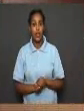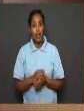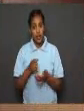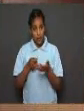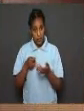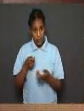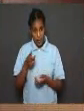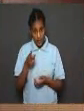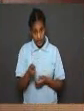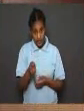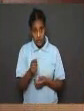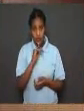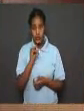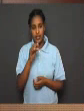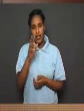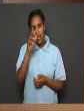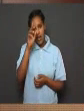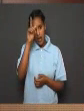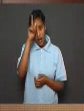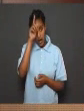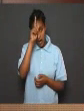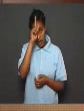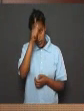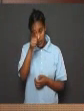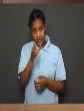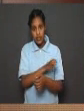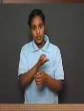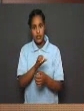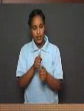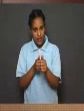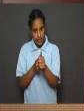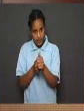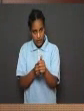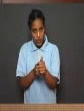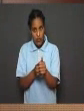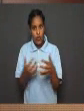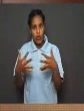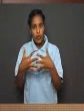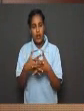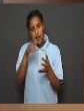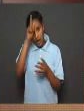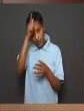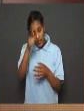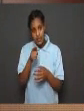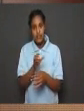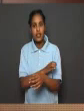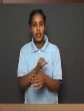battery is a galvanic cell or a series of combined galvanic